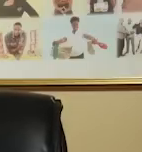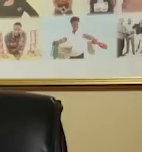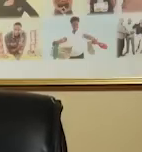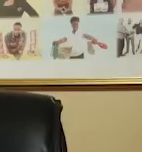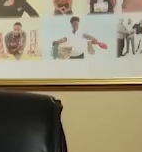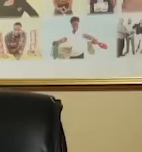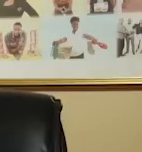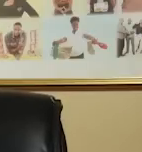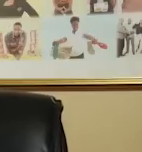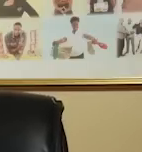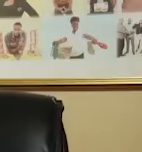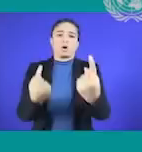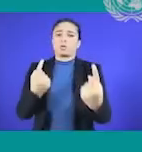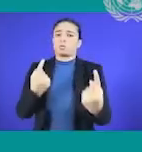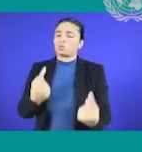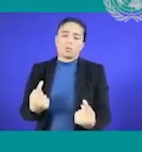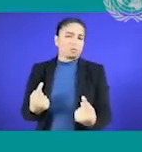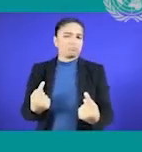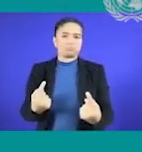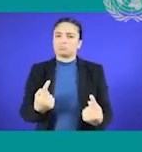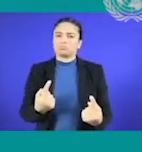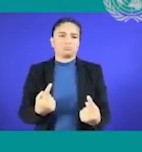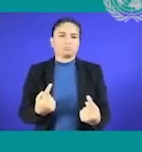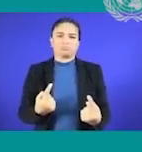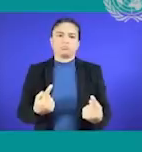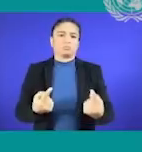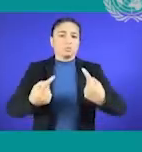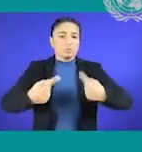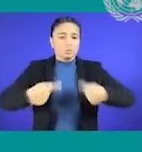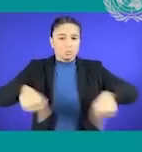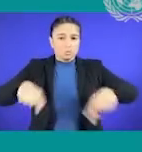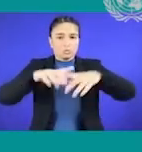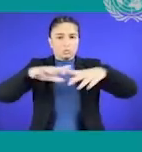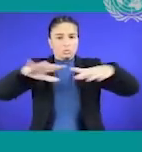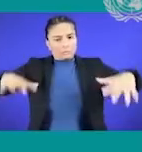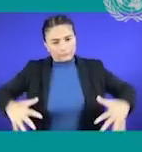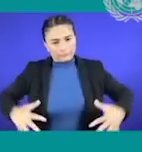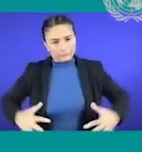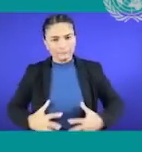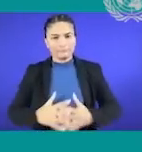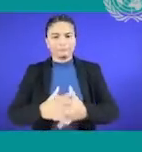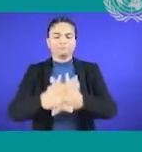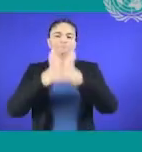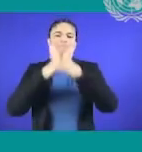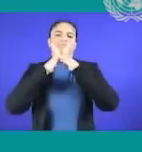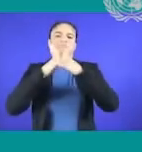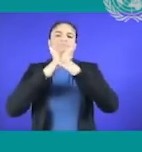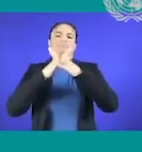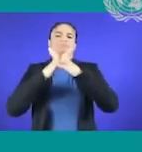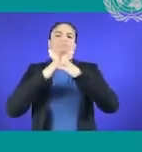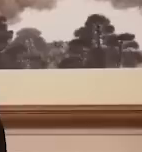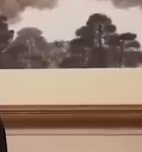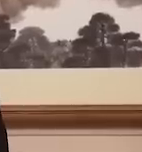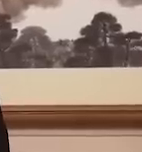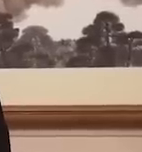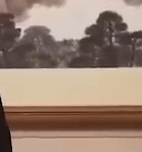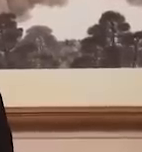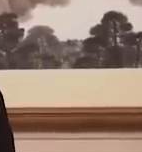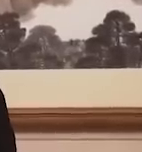He is Yannick Sharp. Regionally, Barbados supports creation of Global Coalition for Social Justice.